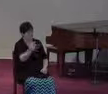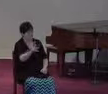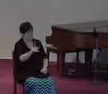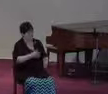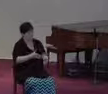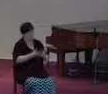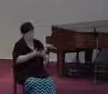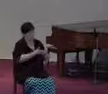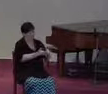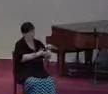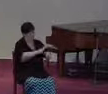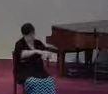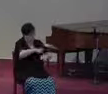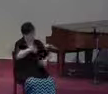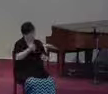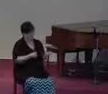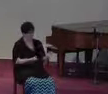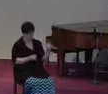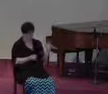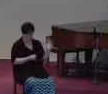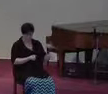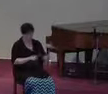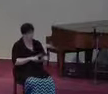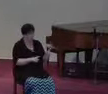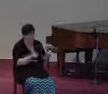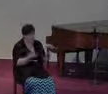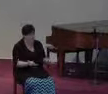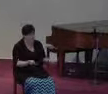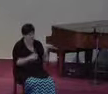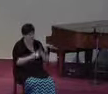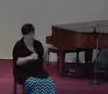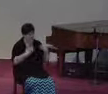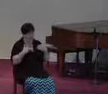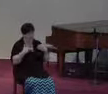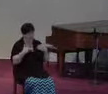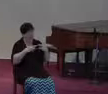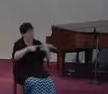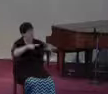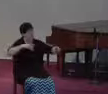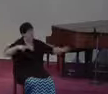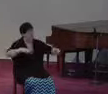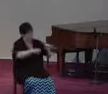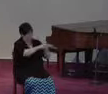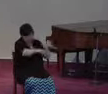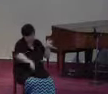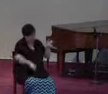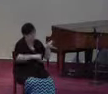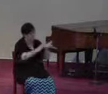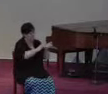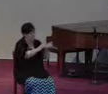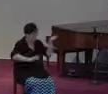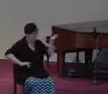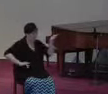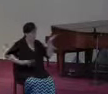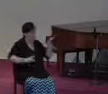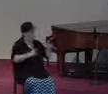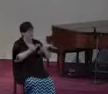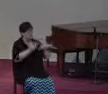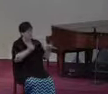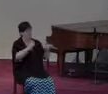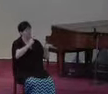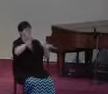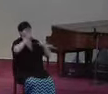But you know what I have? Now I have rope burns from attaching a hoist system to the roof of my